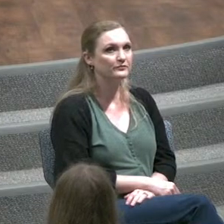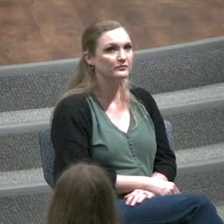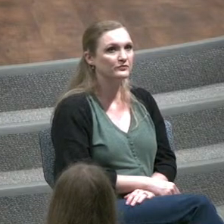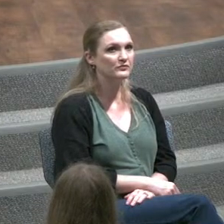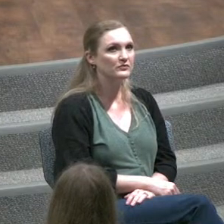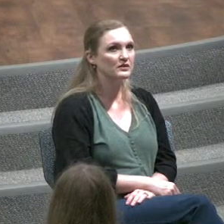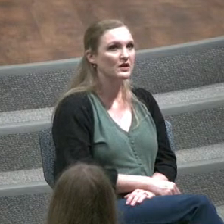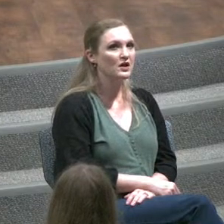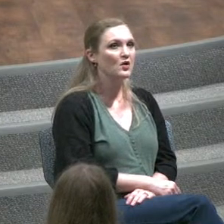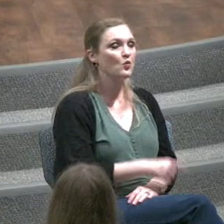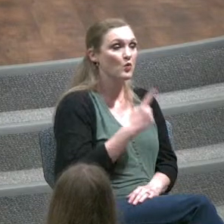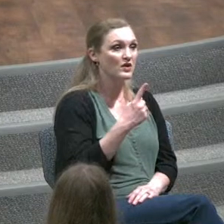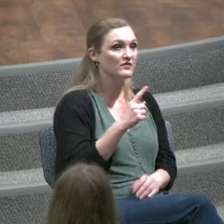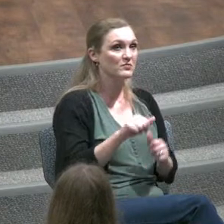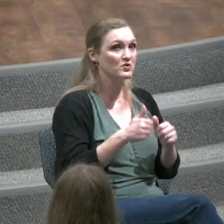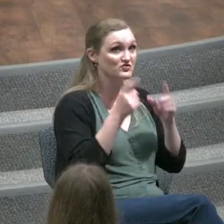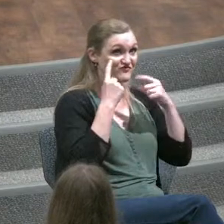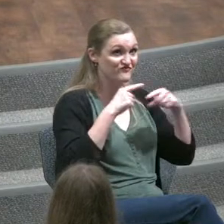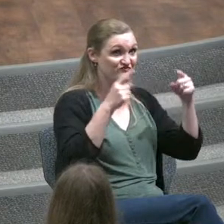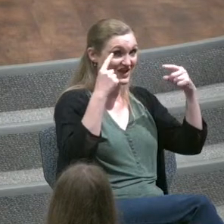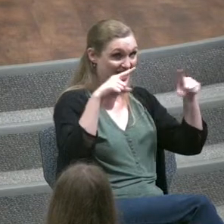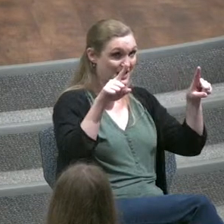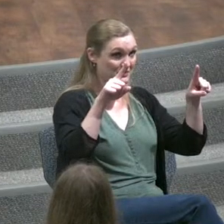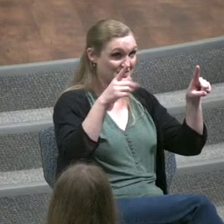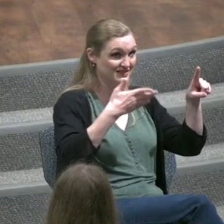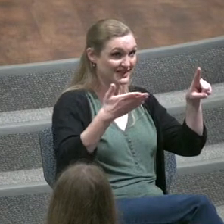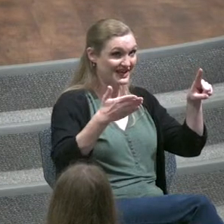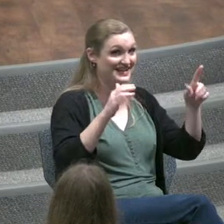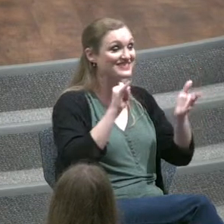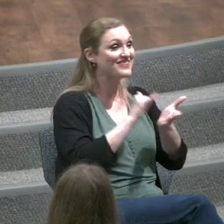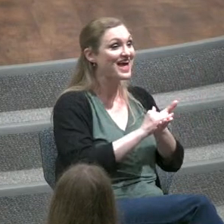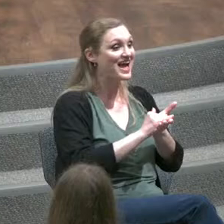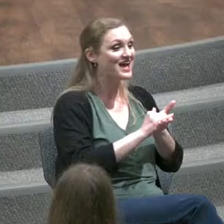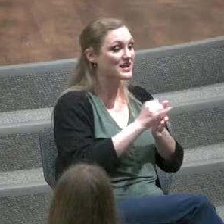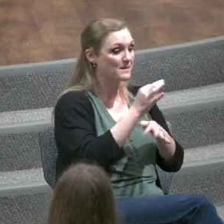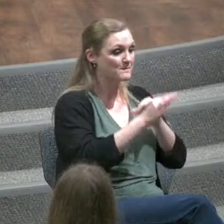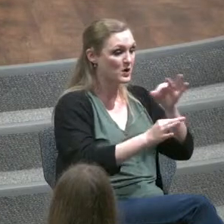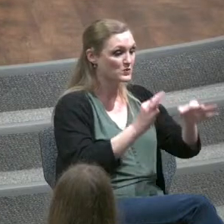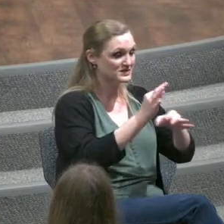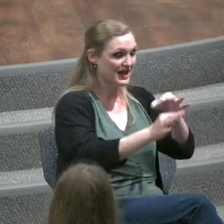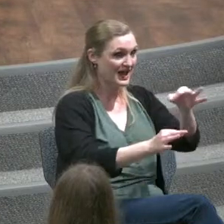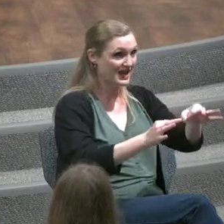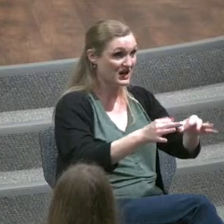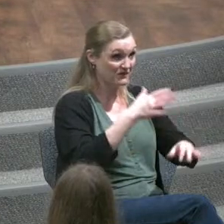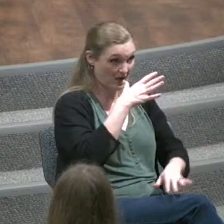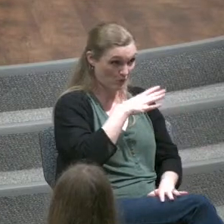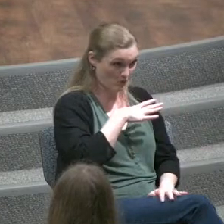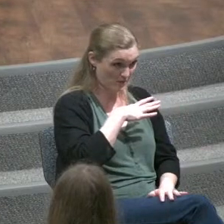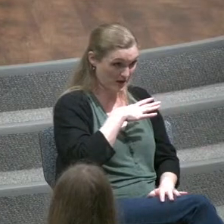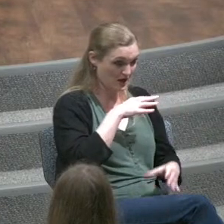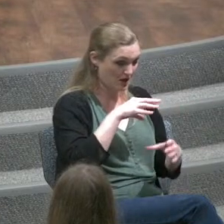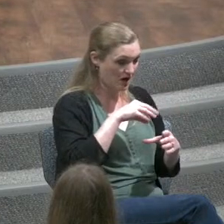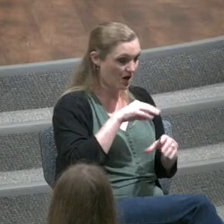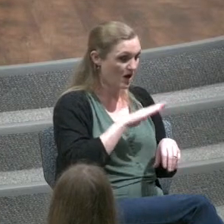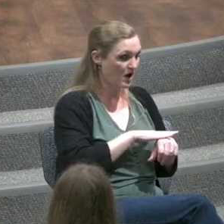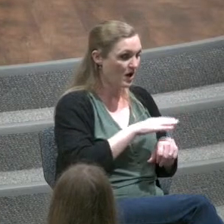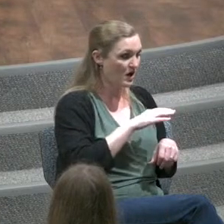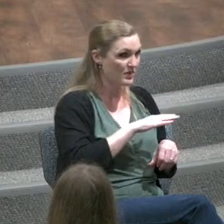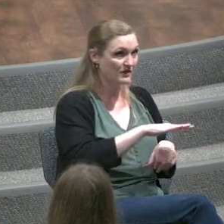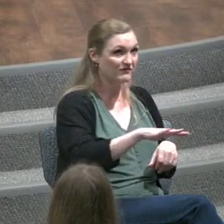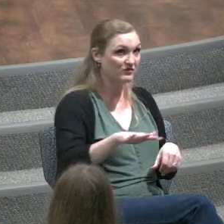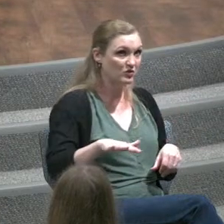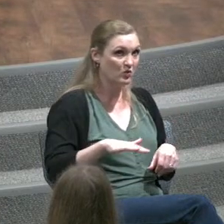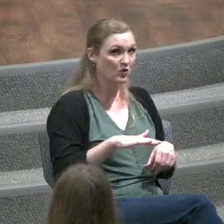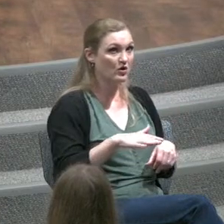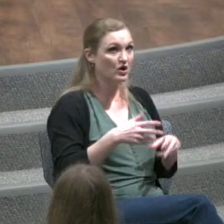probably the most famous thing in Zipporee is this mosaic of this woman in the floor. And this